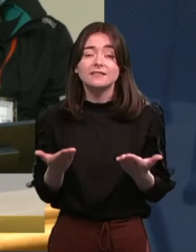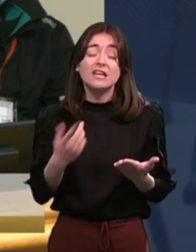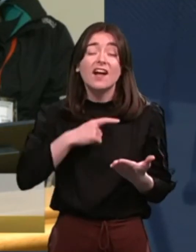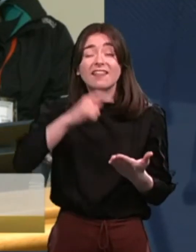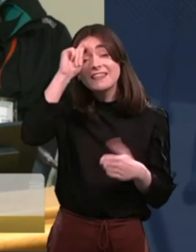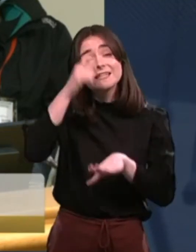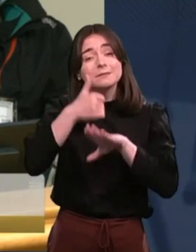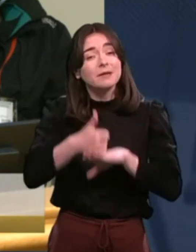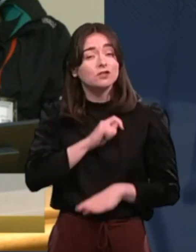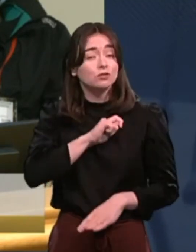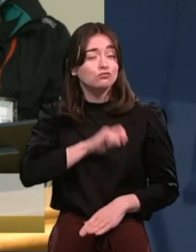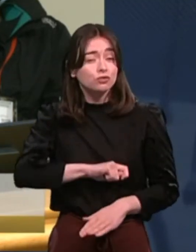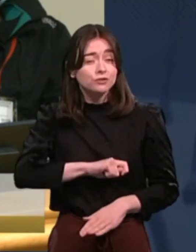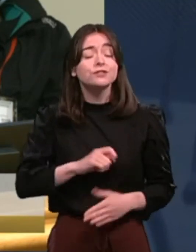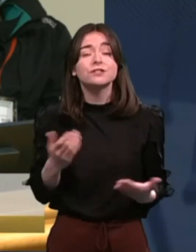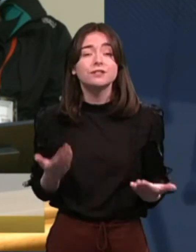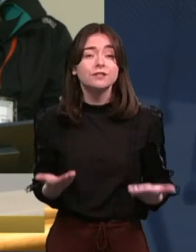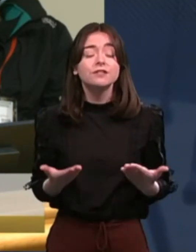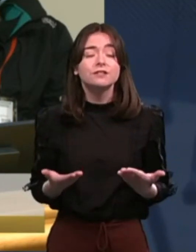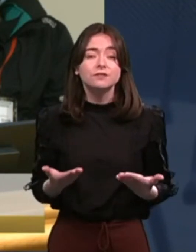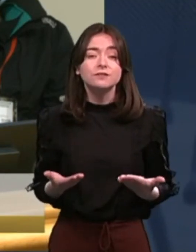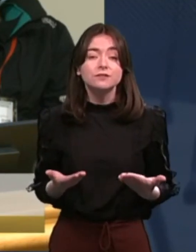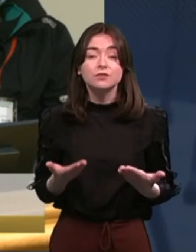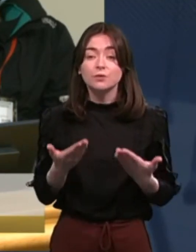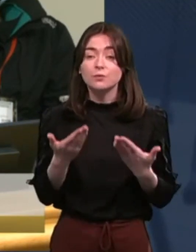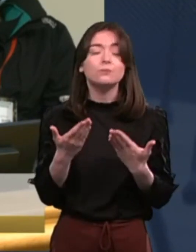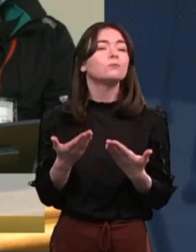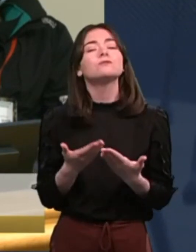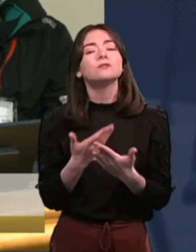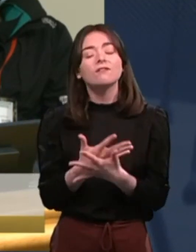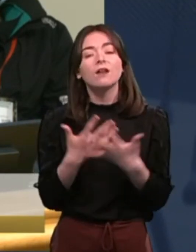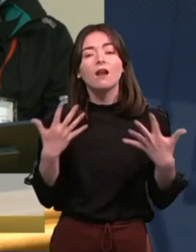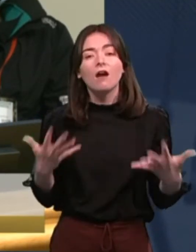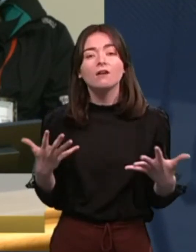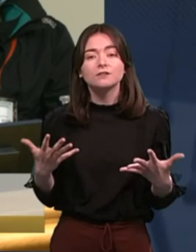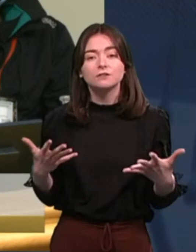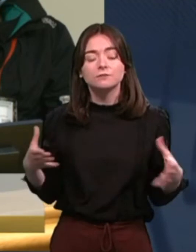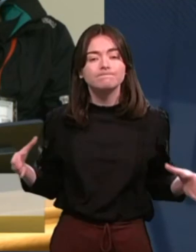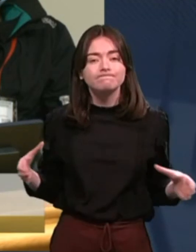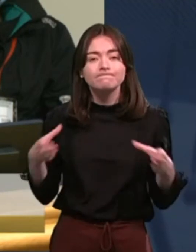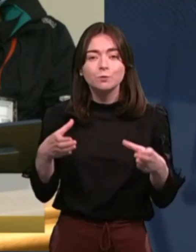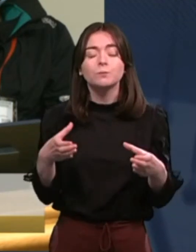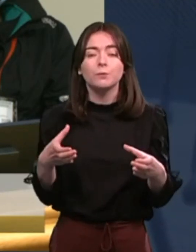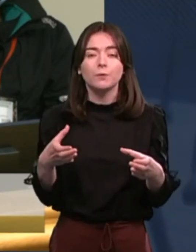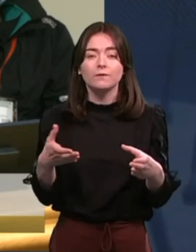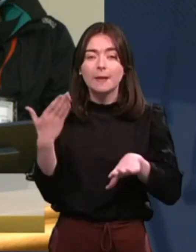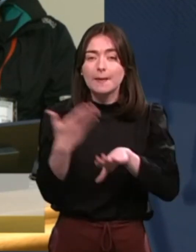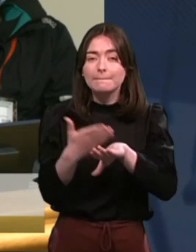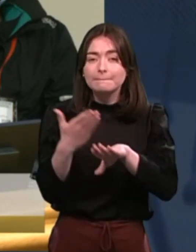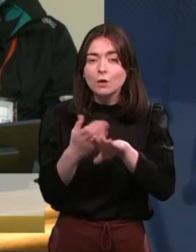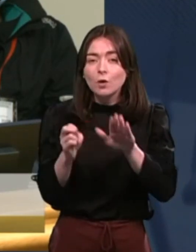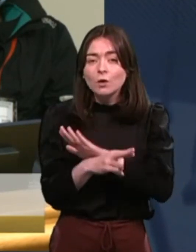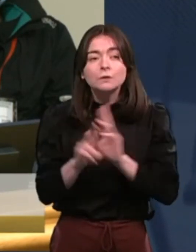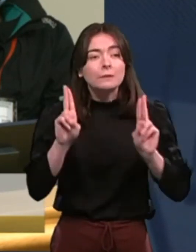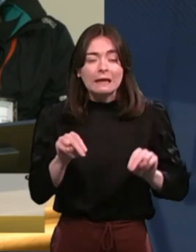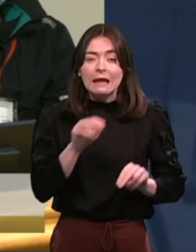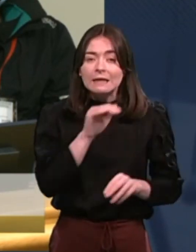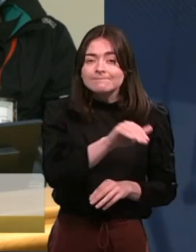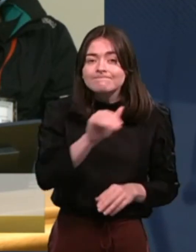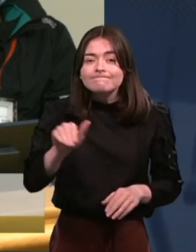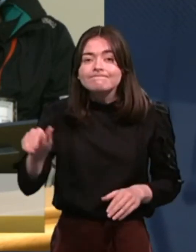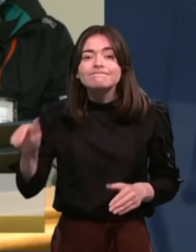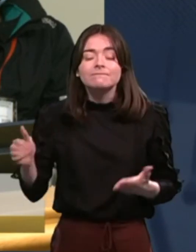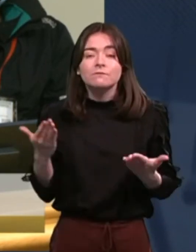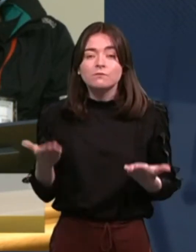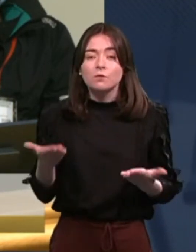think. So we would have, as I said, quite an extensive database of employers who we can call on